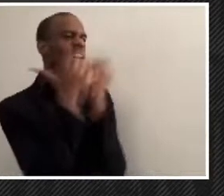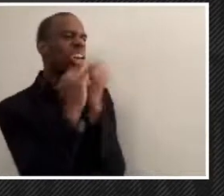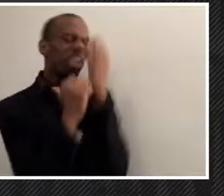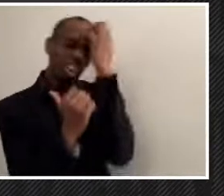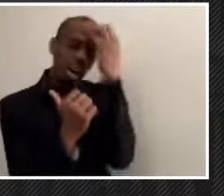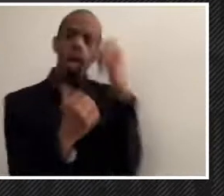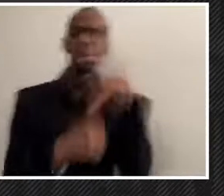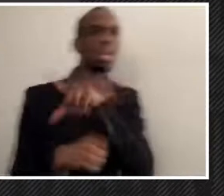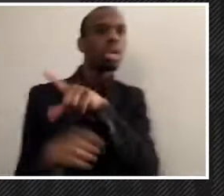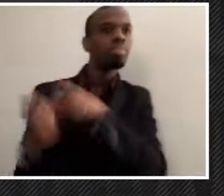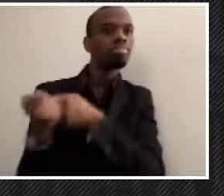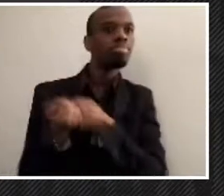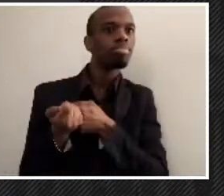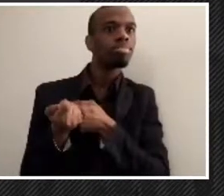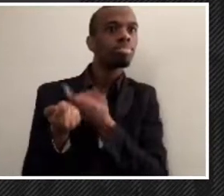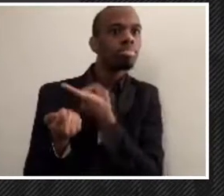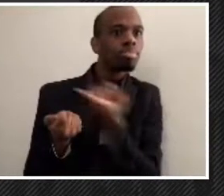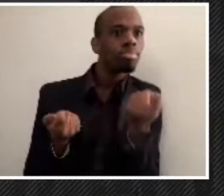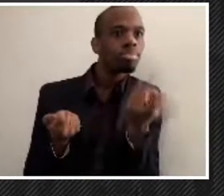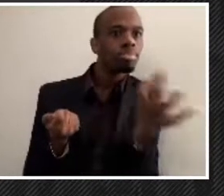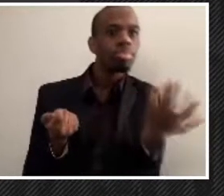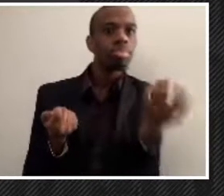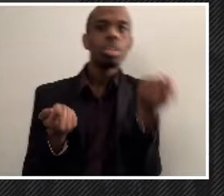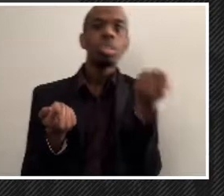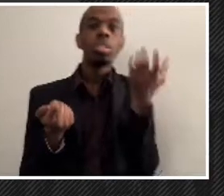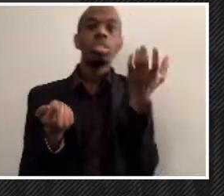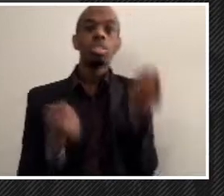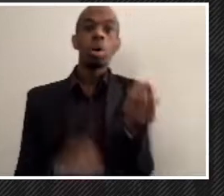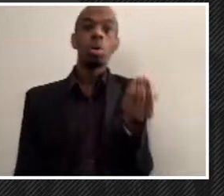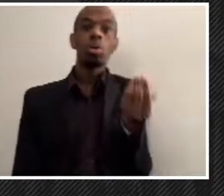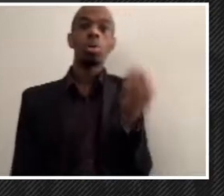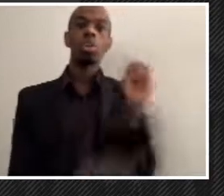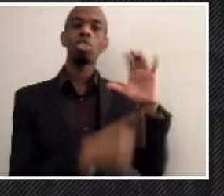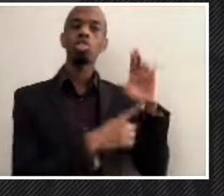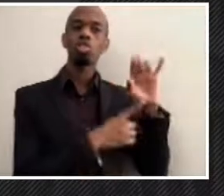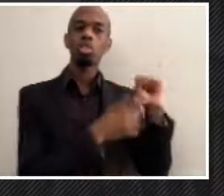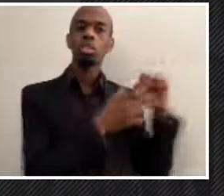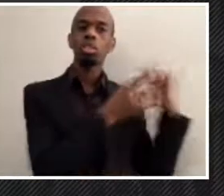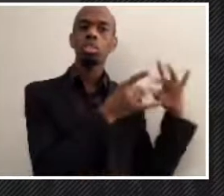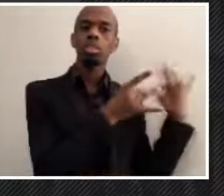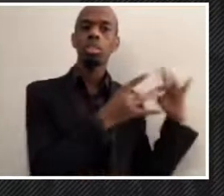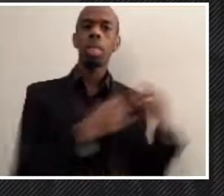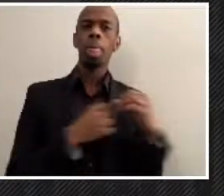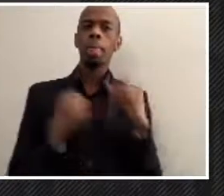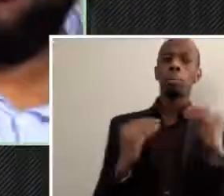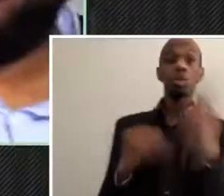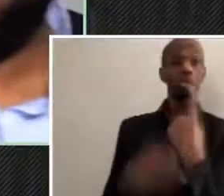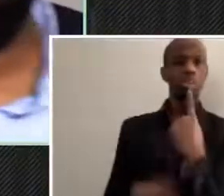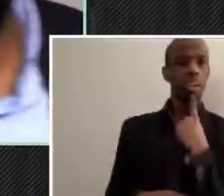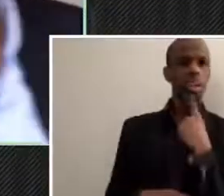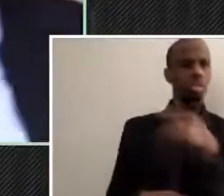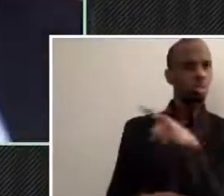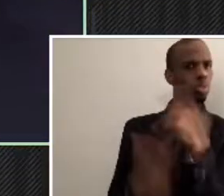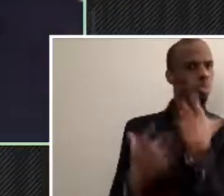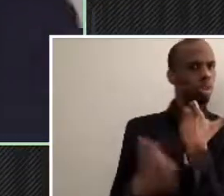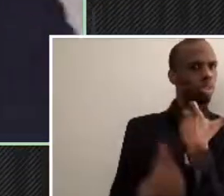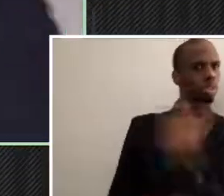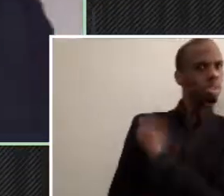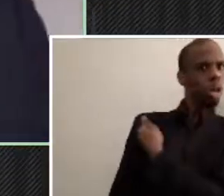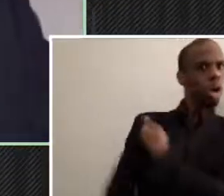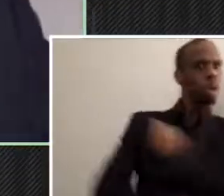Brother, are you saying you want to vaccinate America in that way? I mean, that's, I love the idea. Let's do